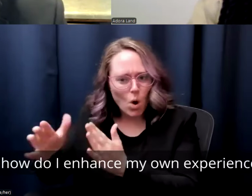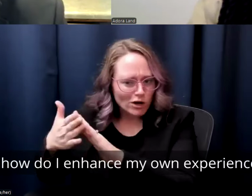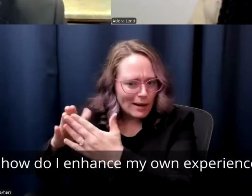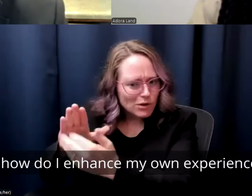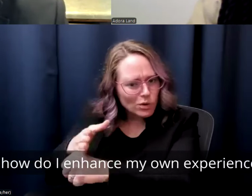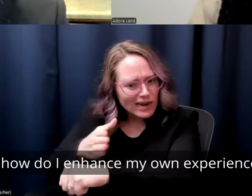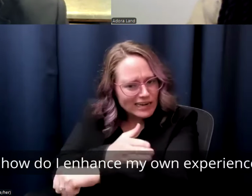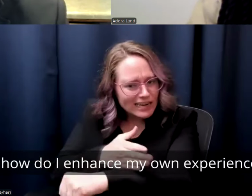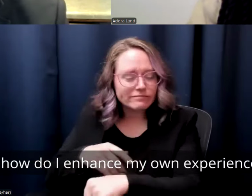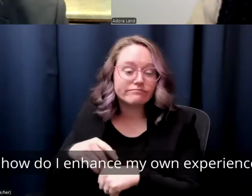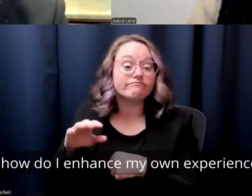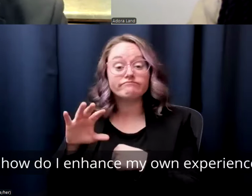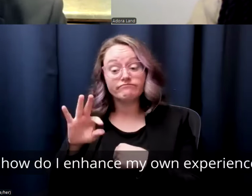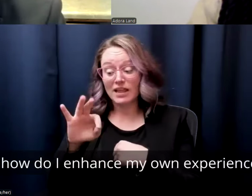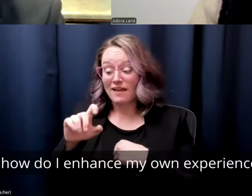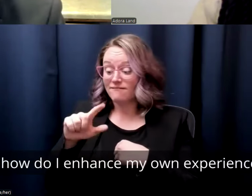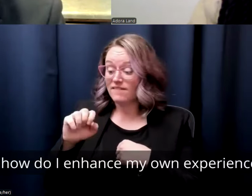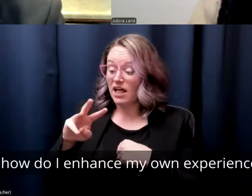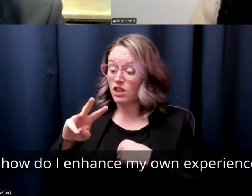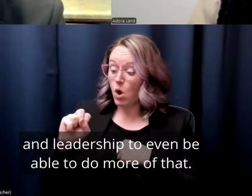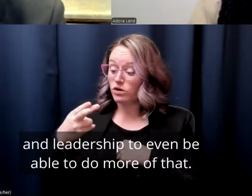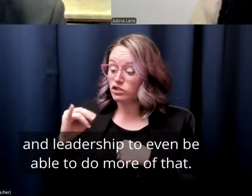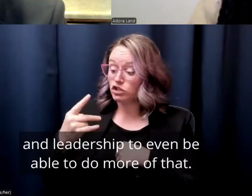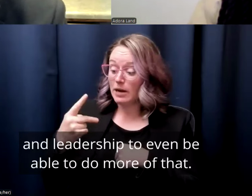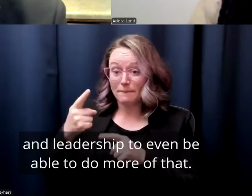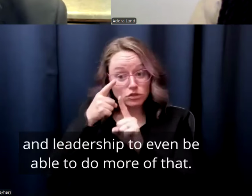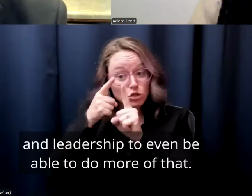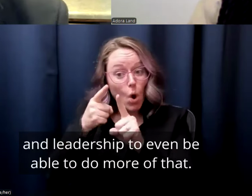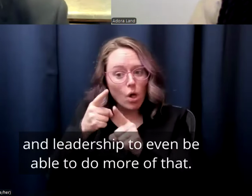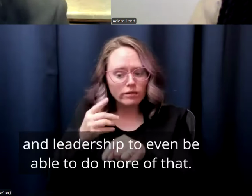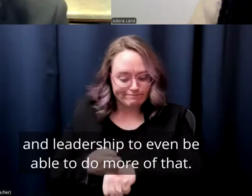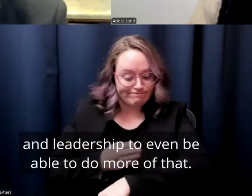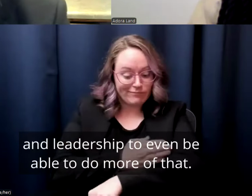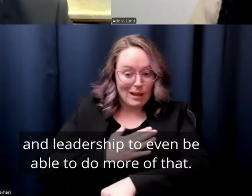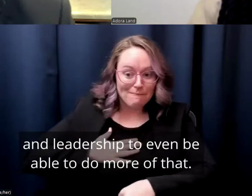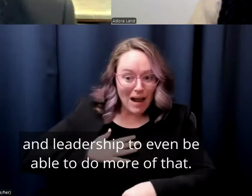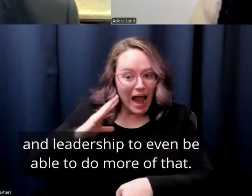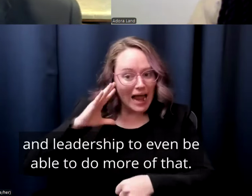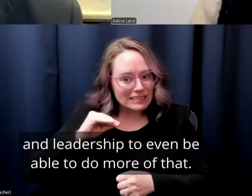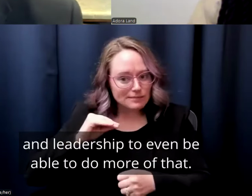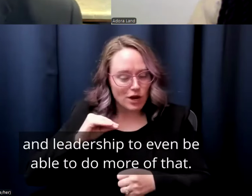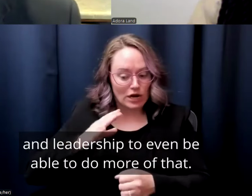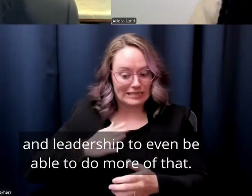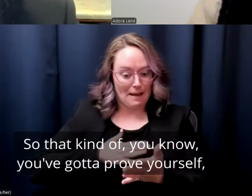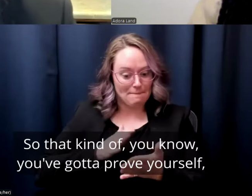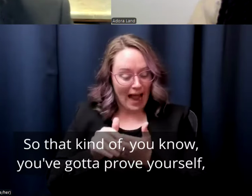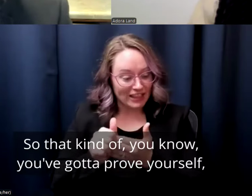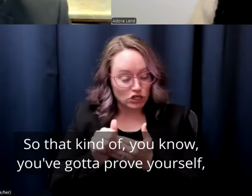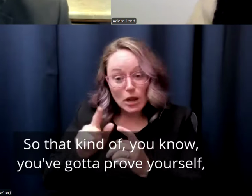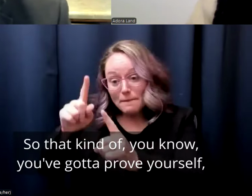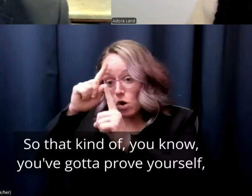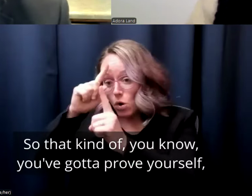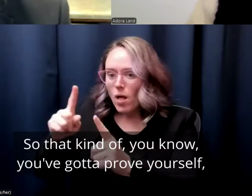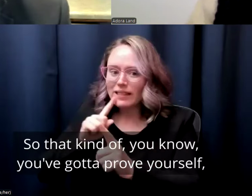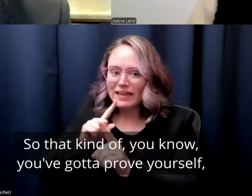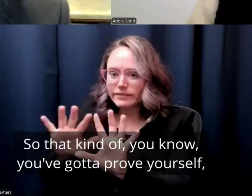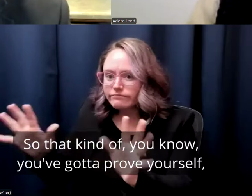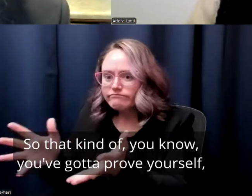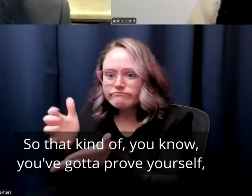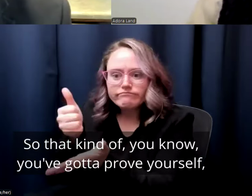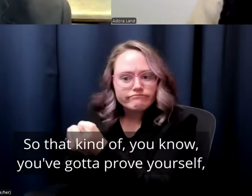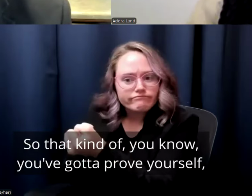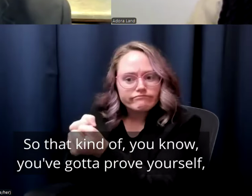thinking about how do I enhance my own experiences and leadership to even be able to do more of that. So that kind of,